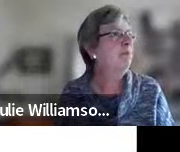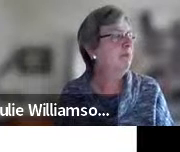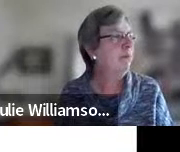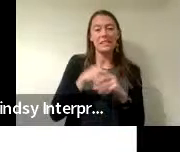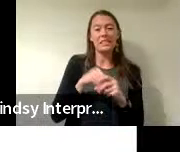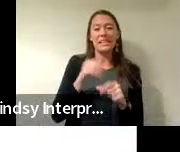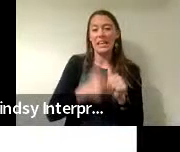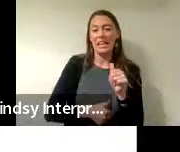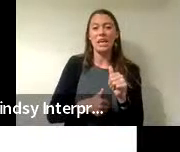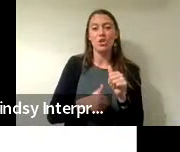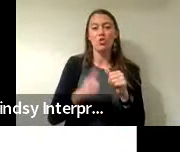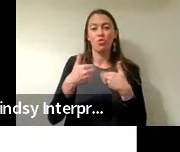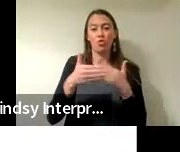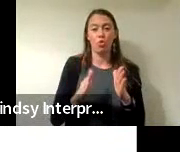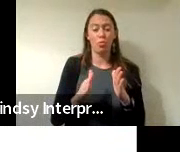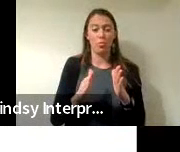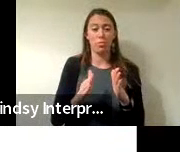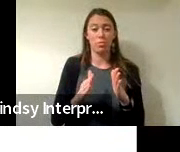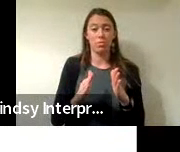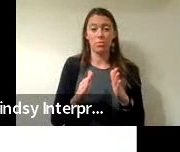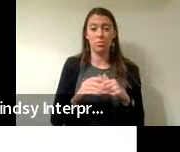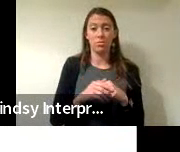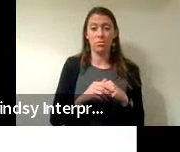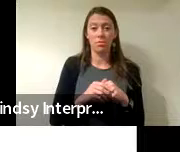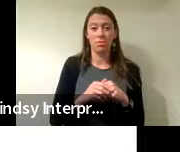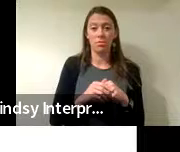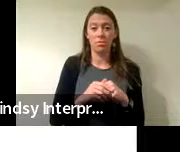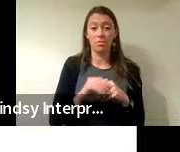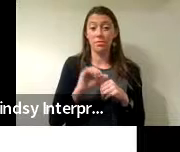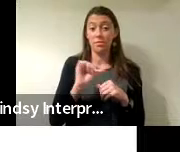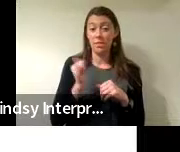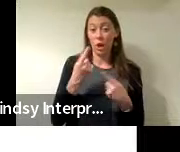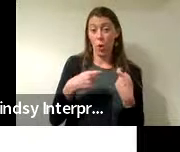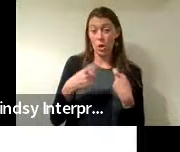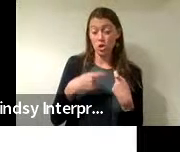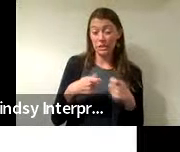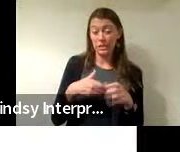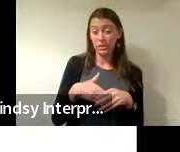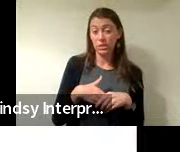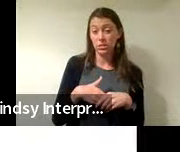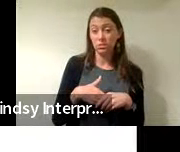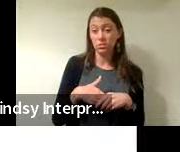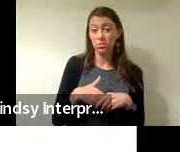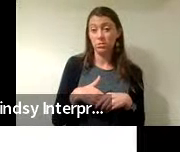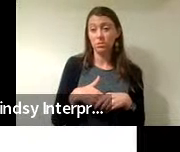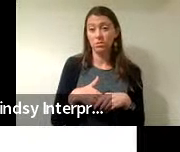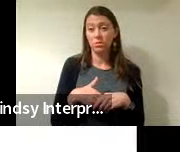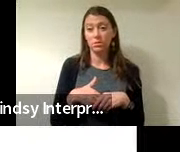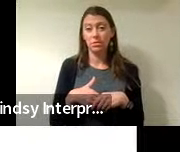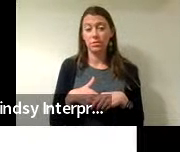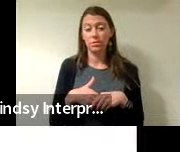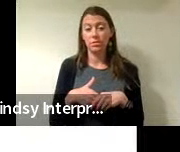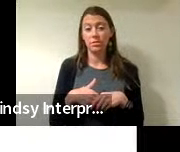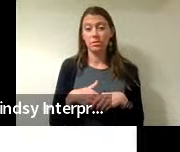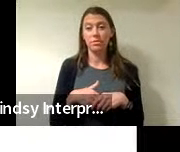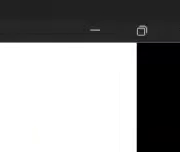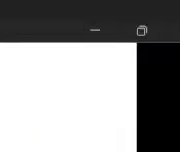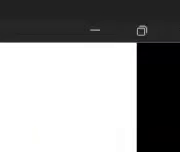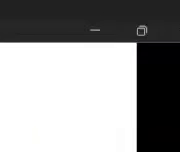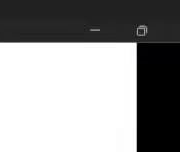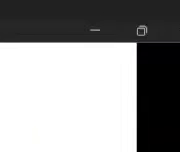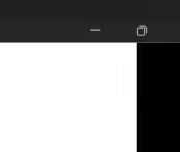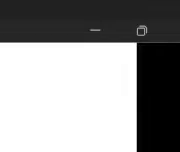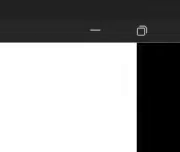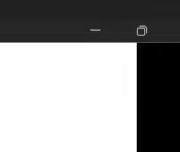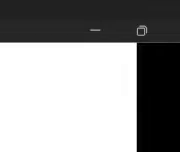there. Okay, excuse me, any questions? Thanks, Julie. It's Lauren. I just wanted to